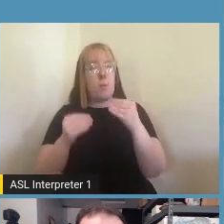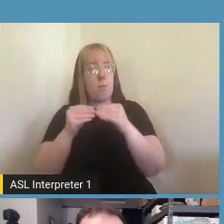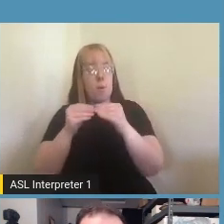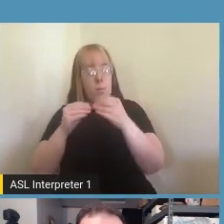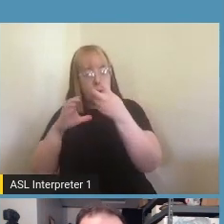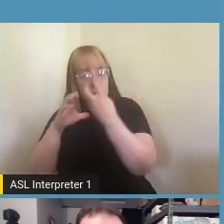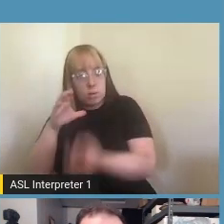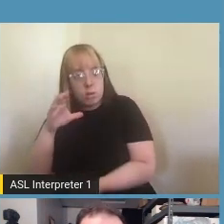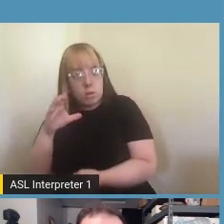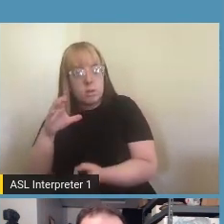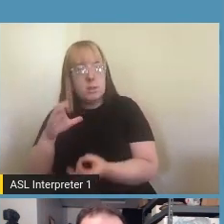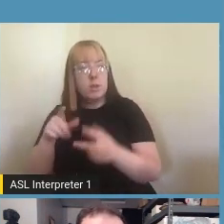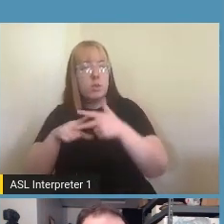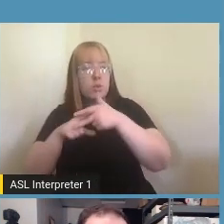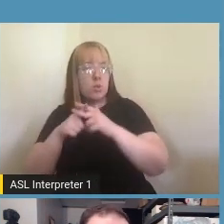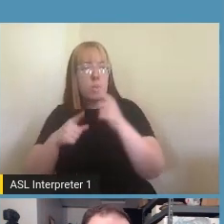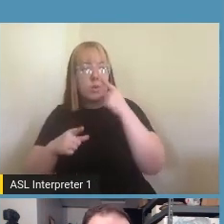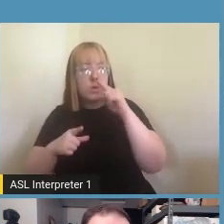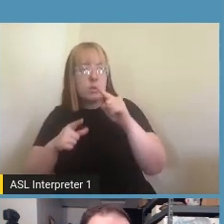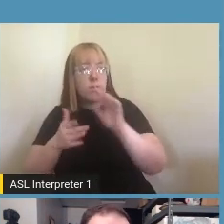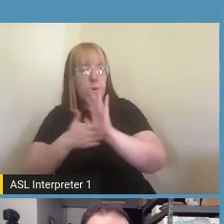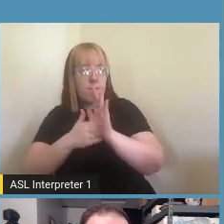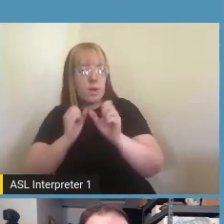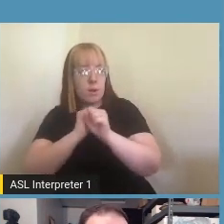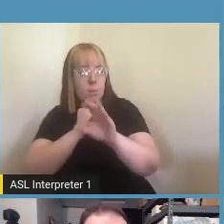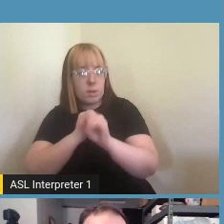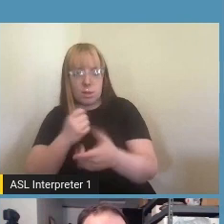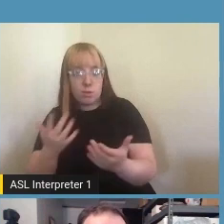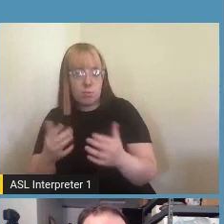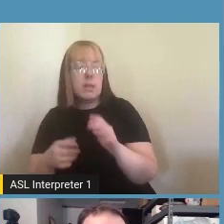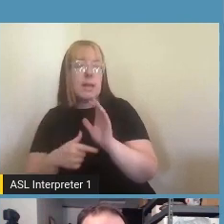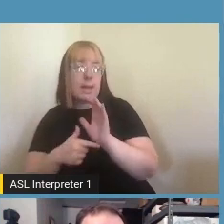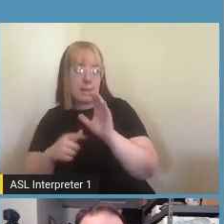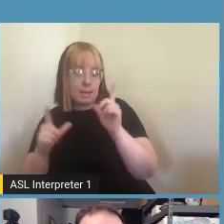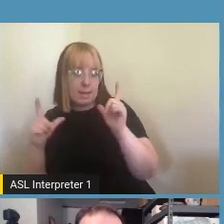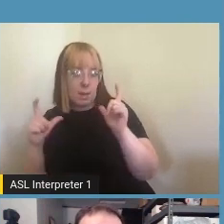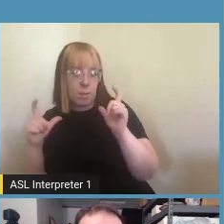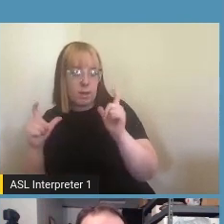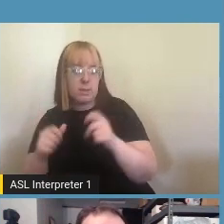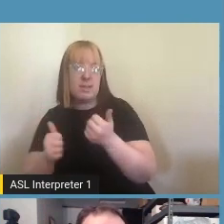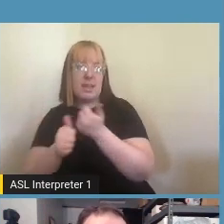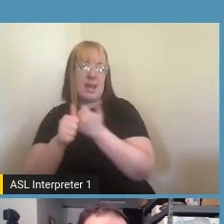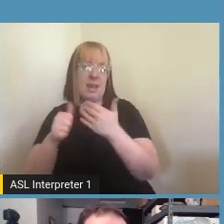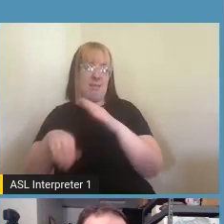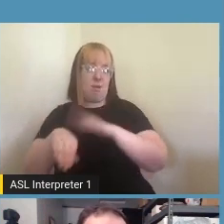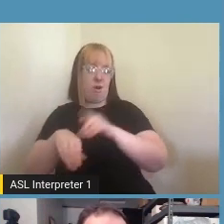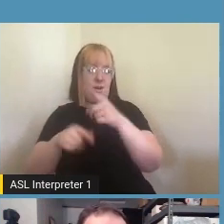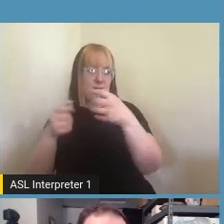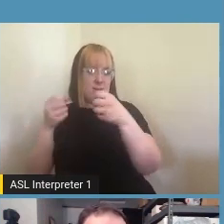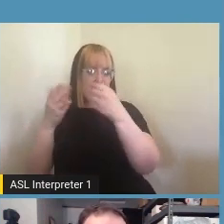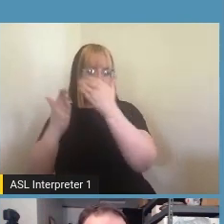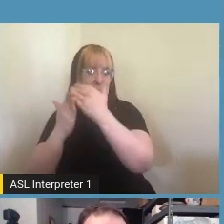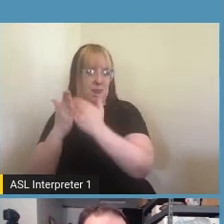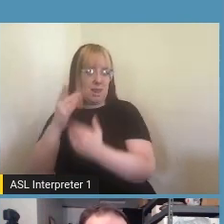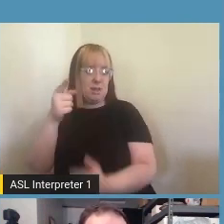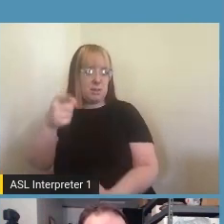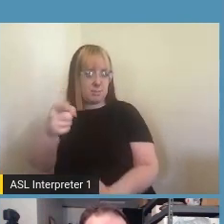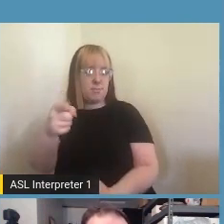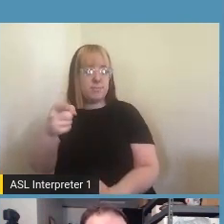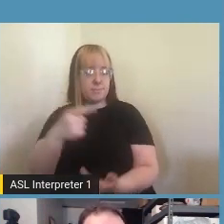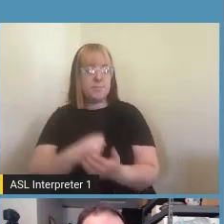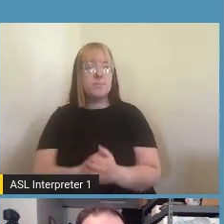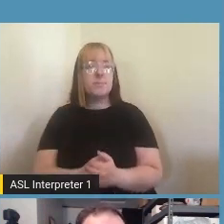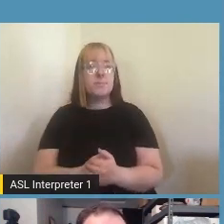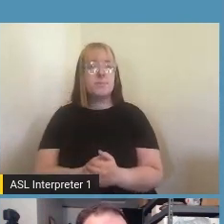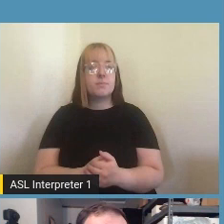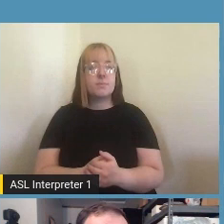cameras. Um, that can be anything on this list, all-encompassing cameras.